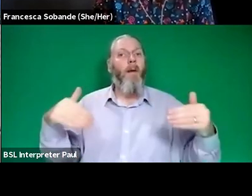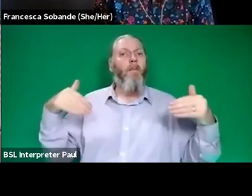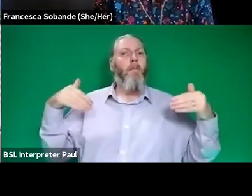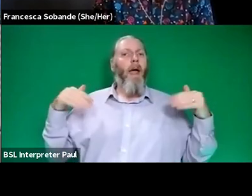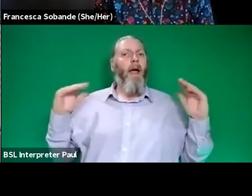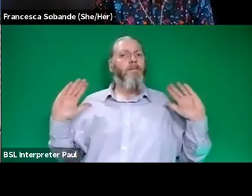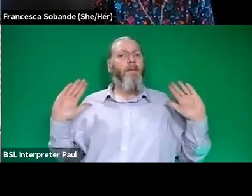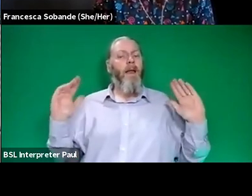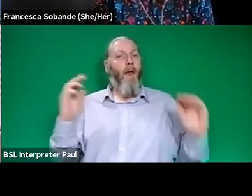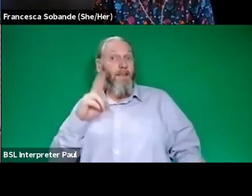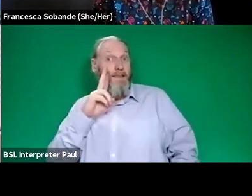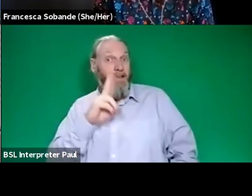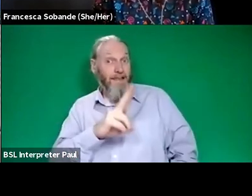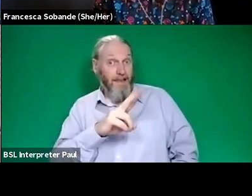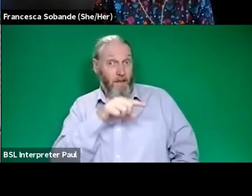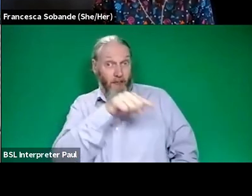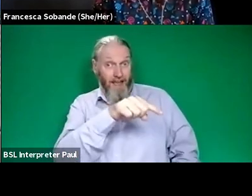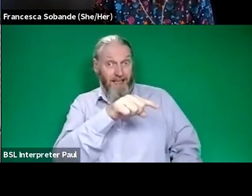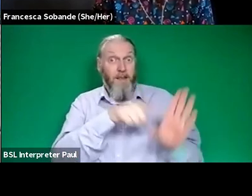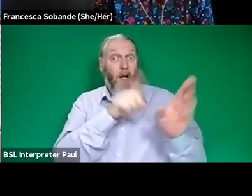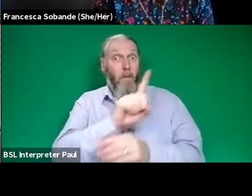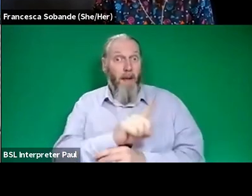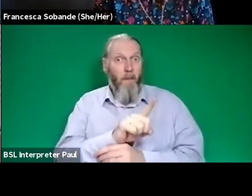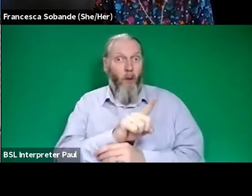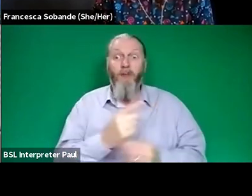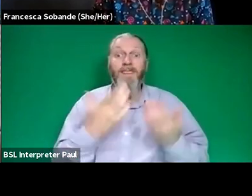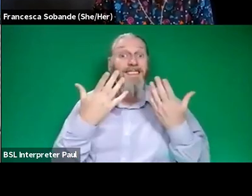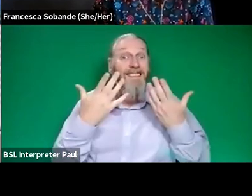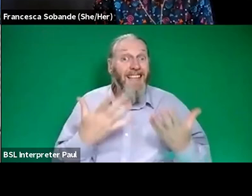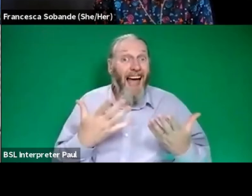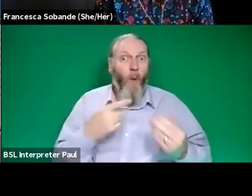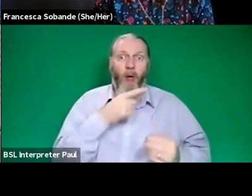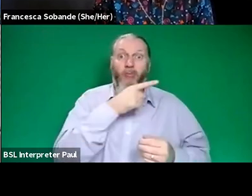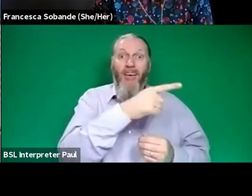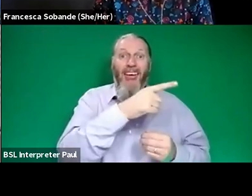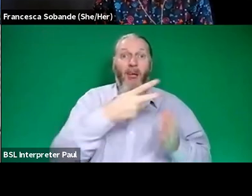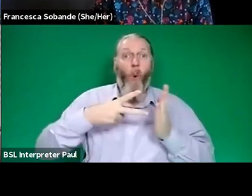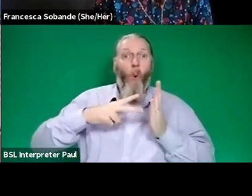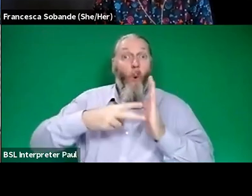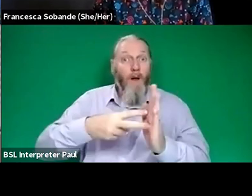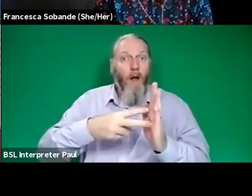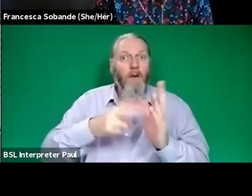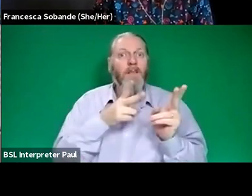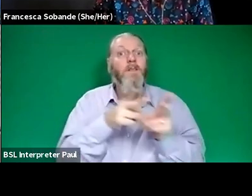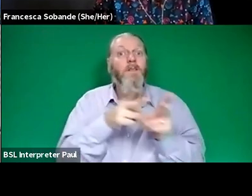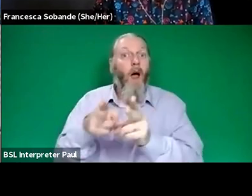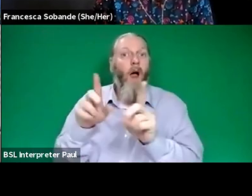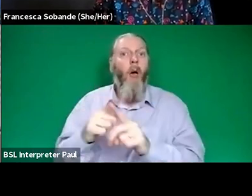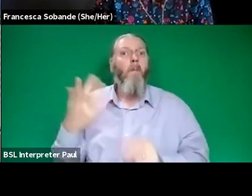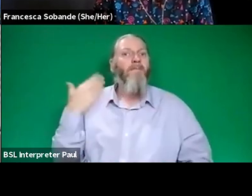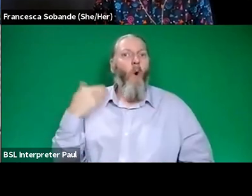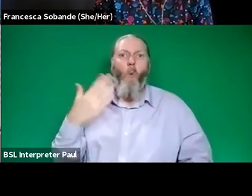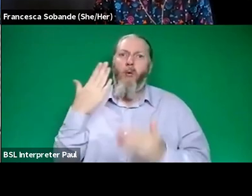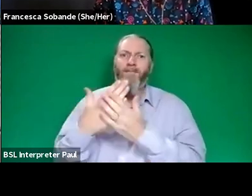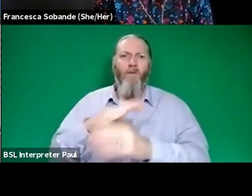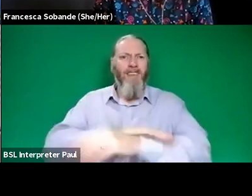of young people now actually completely shift their organizing from something that was very much a sort of direct action, let's get out onto the streets,